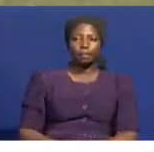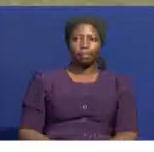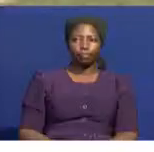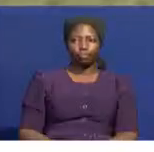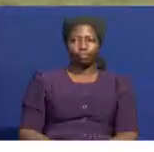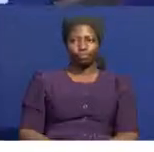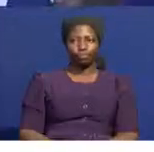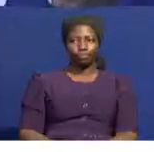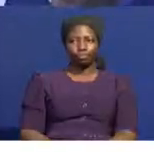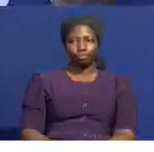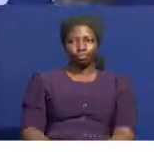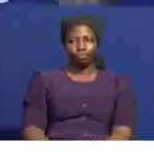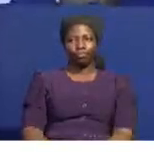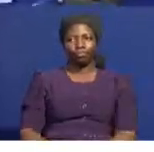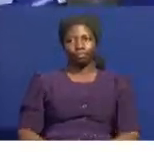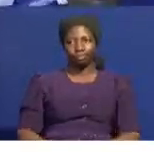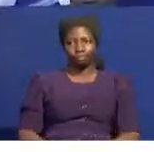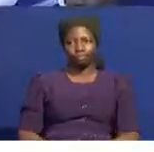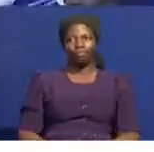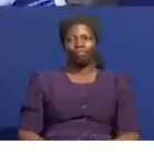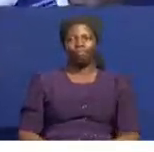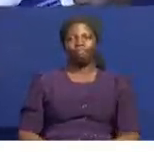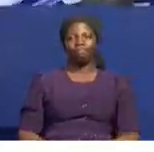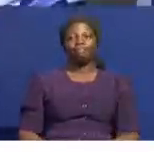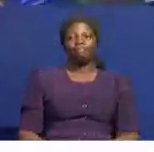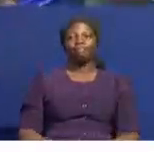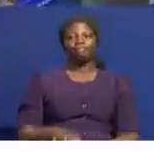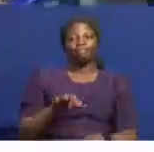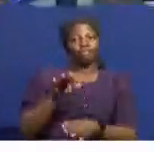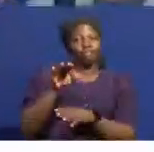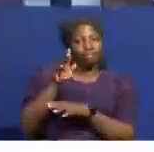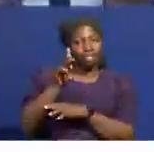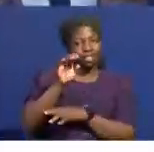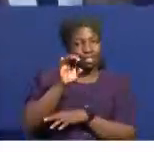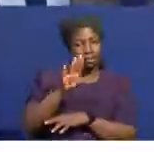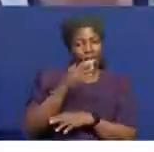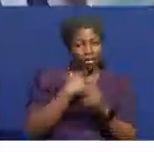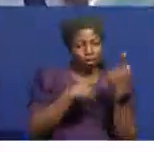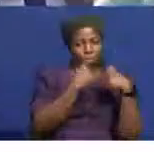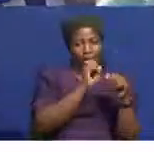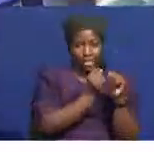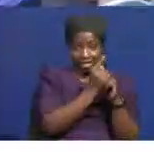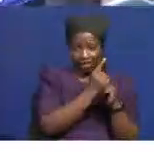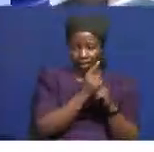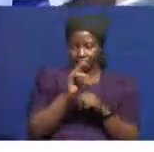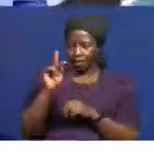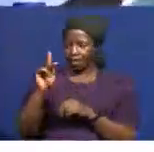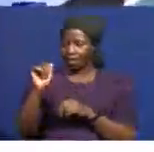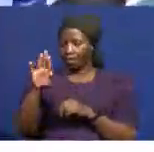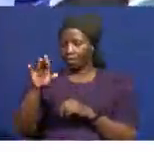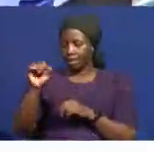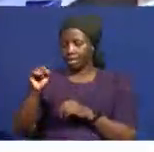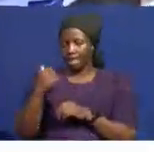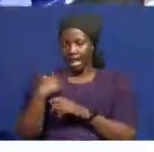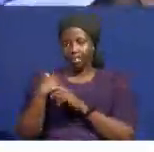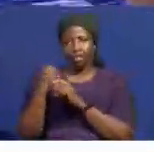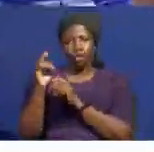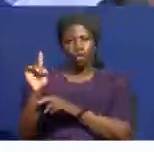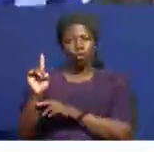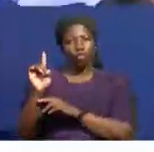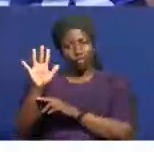3 points. In the head-to-head matches, the Bankers have 11 wins, while Kabras have 5, drawing one match